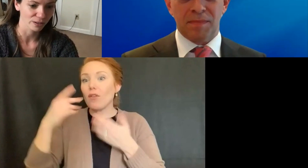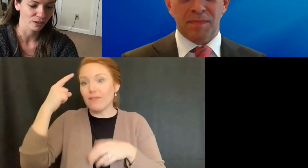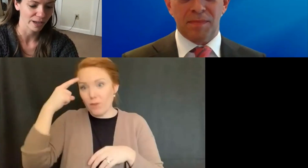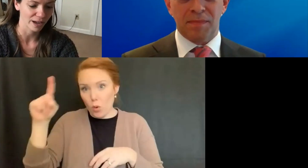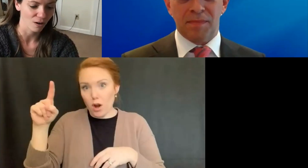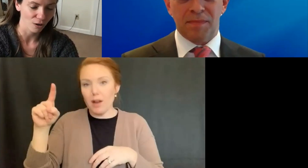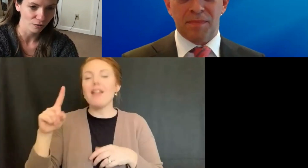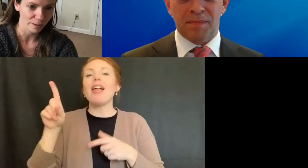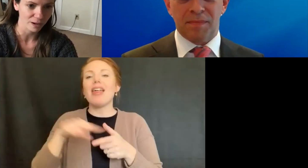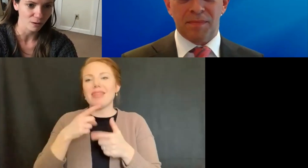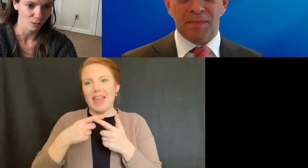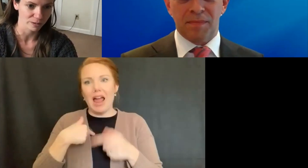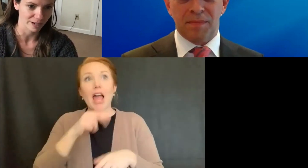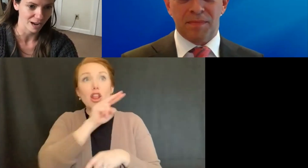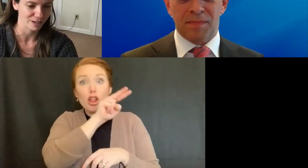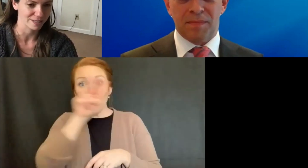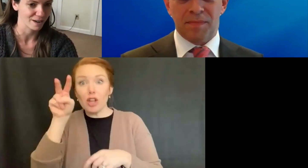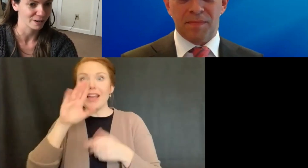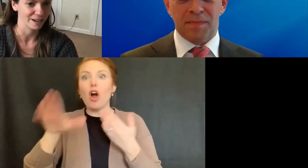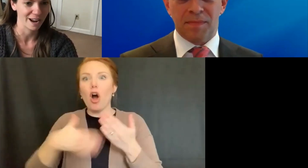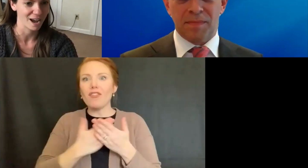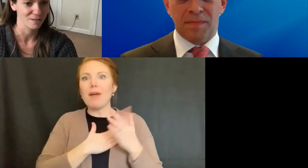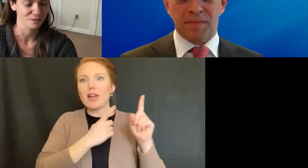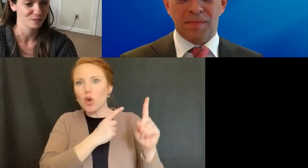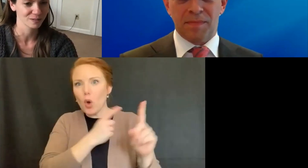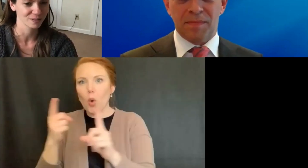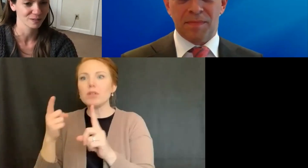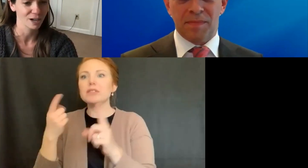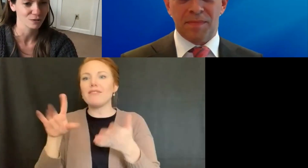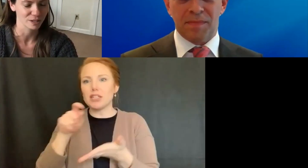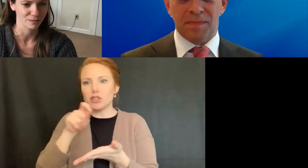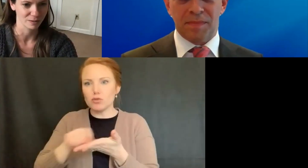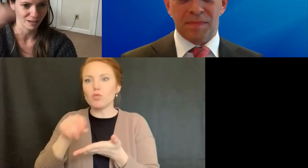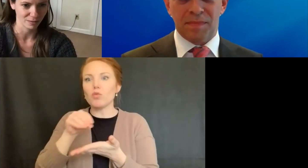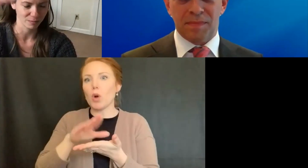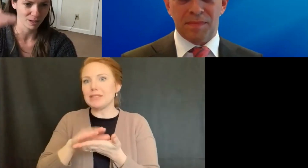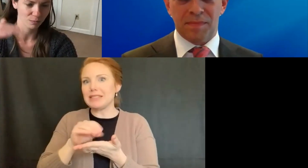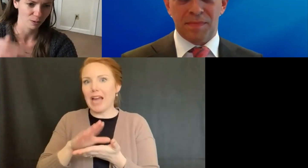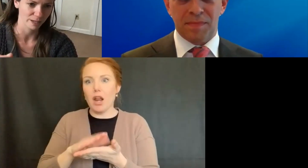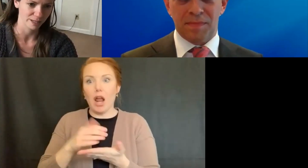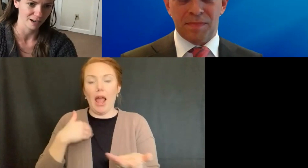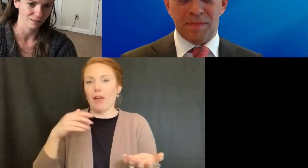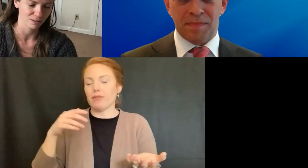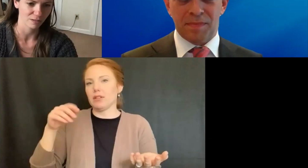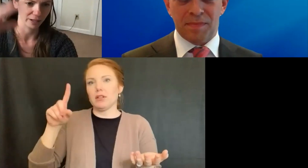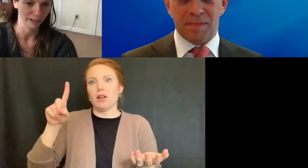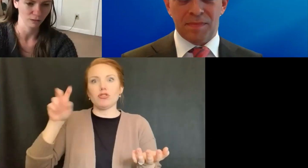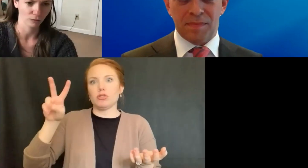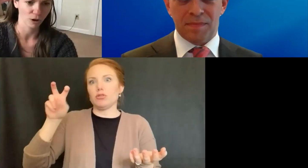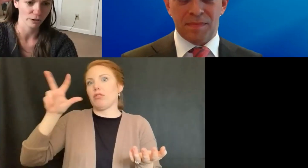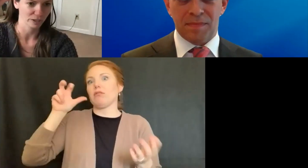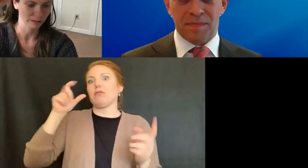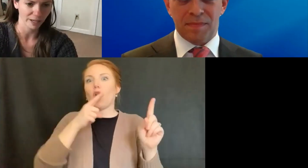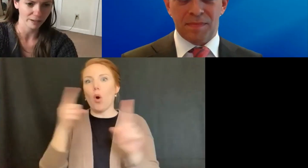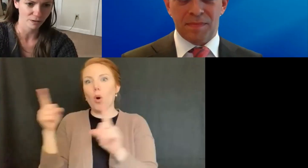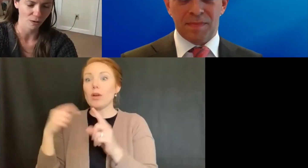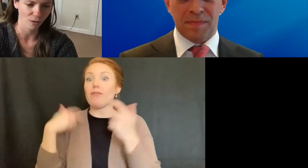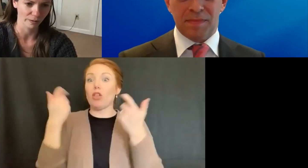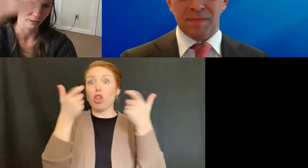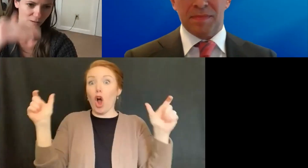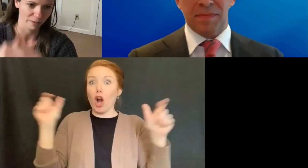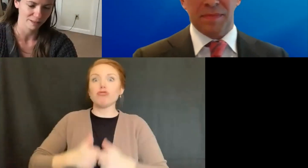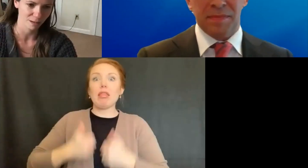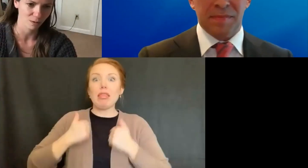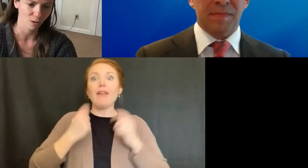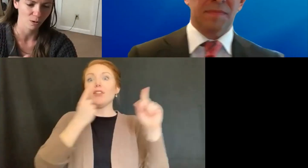go and look at all of my goals that I have written down, and I have hundreds of them because I have them sub broken down. So I have my large life goal